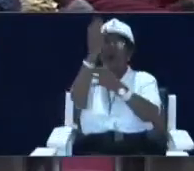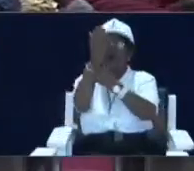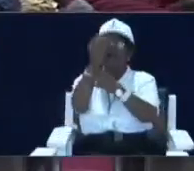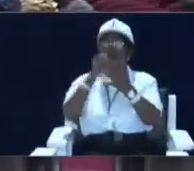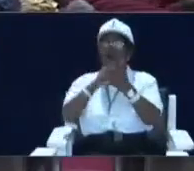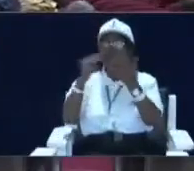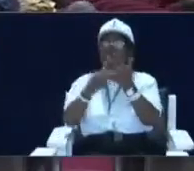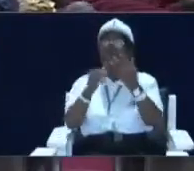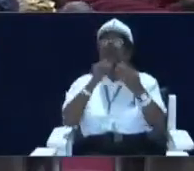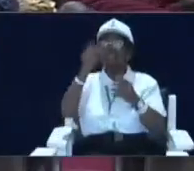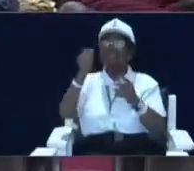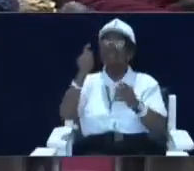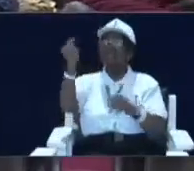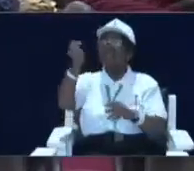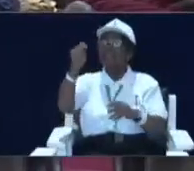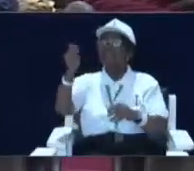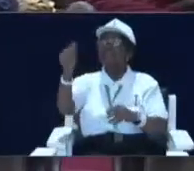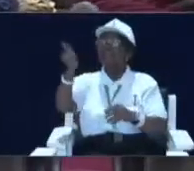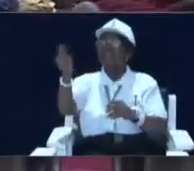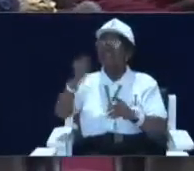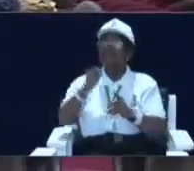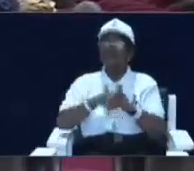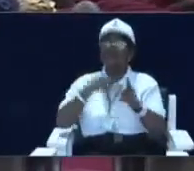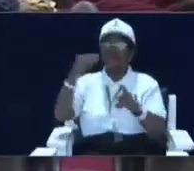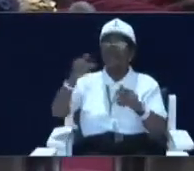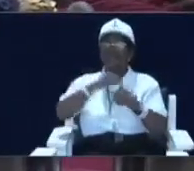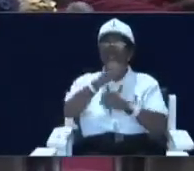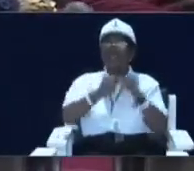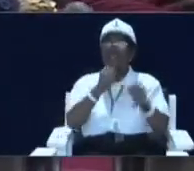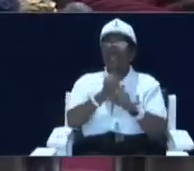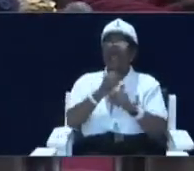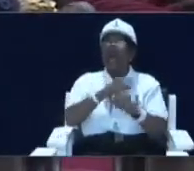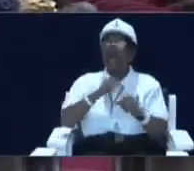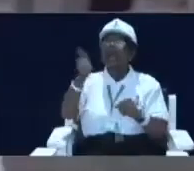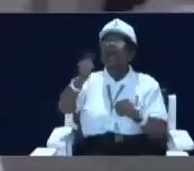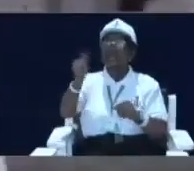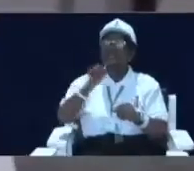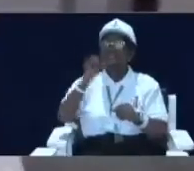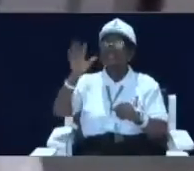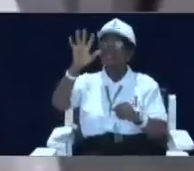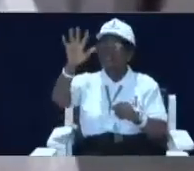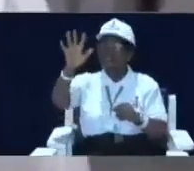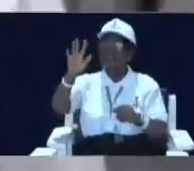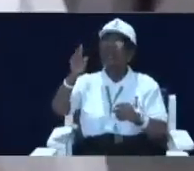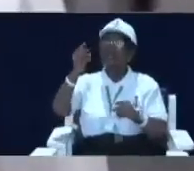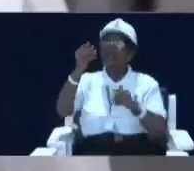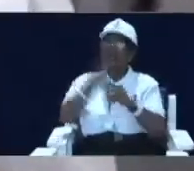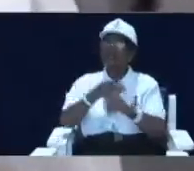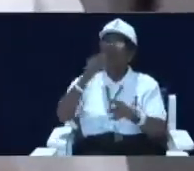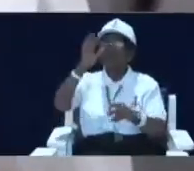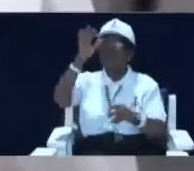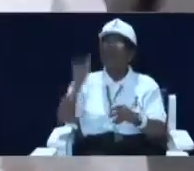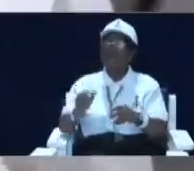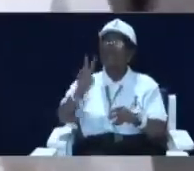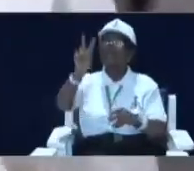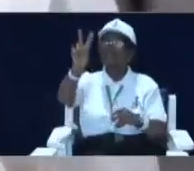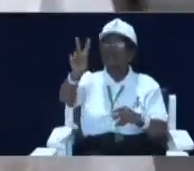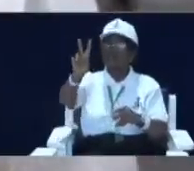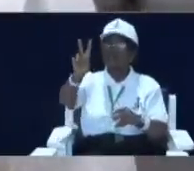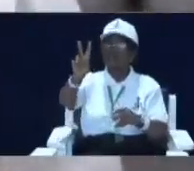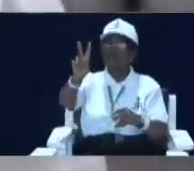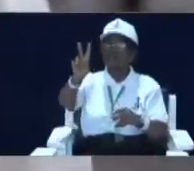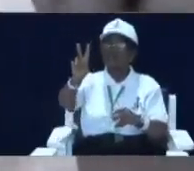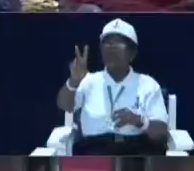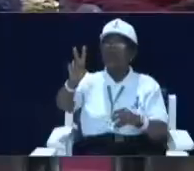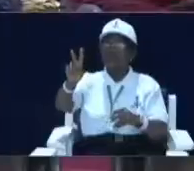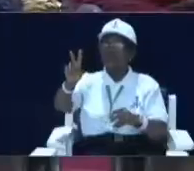October is the 10th month of the year, and 10 is 5 multiplied by 2,